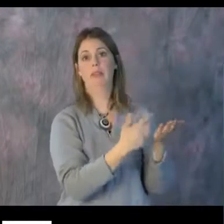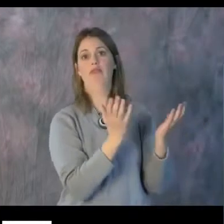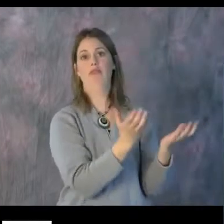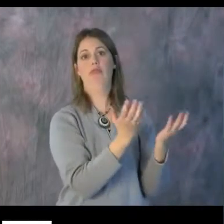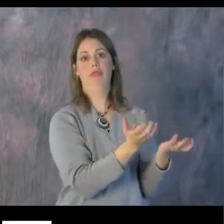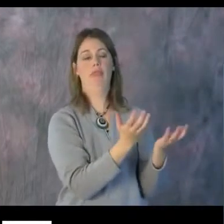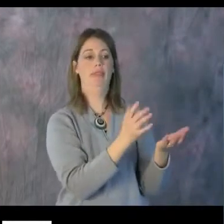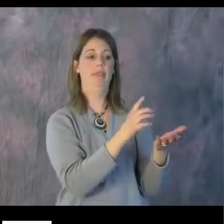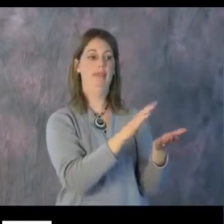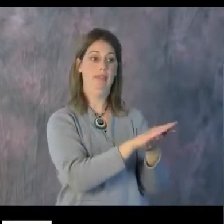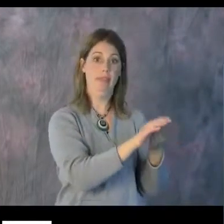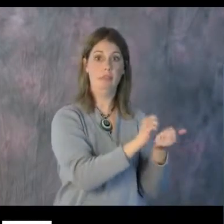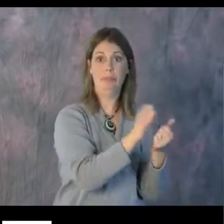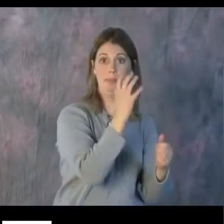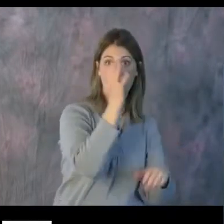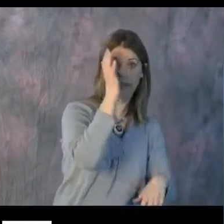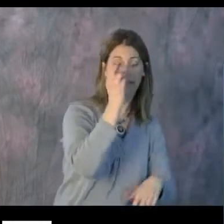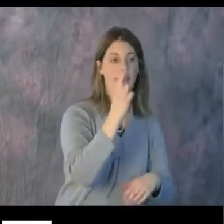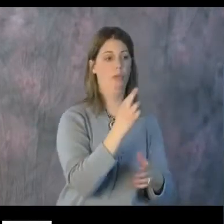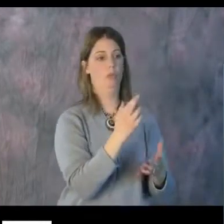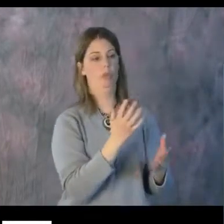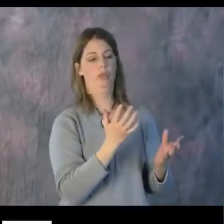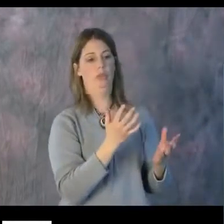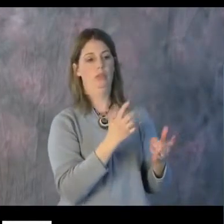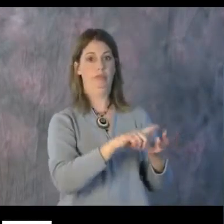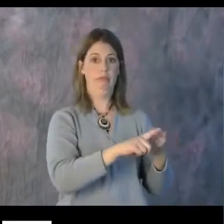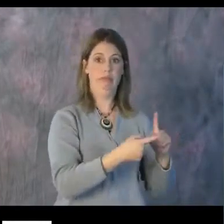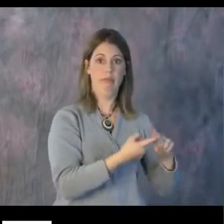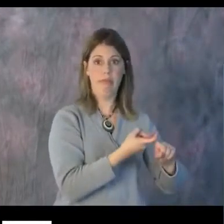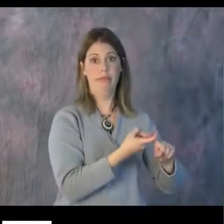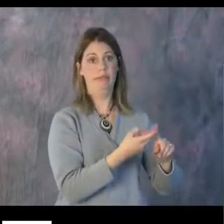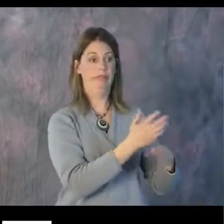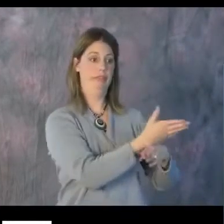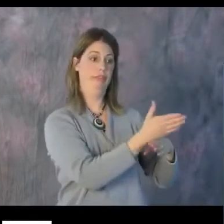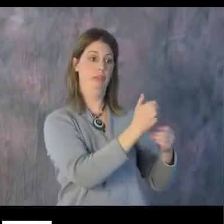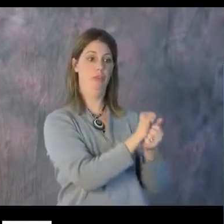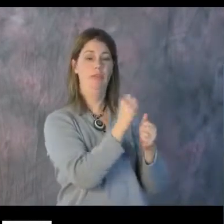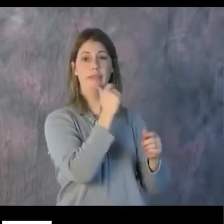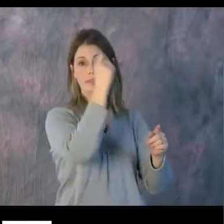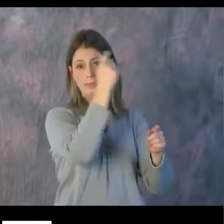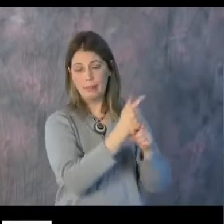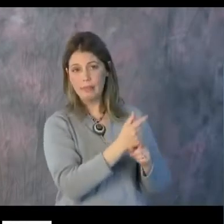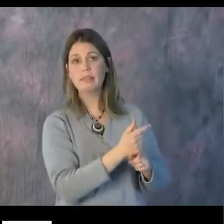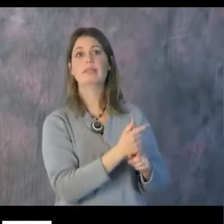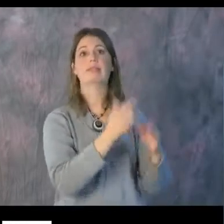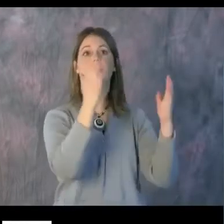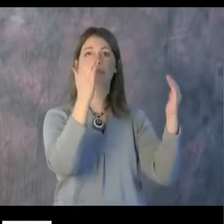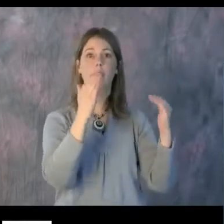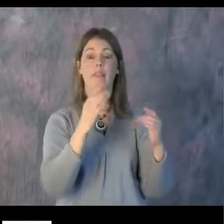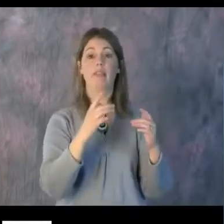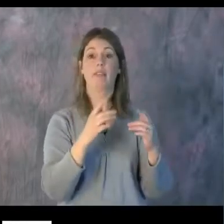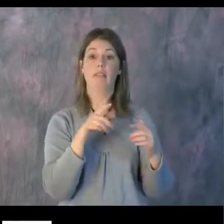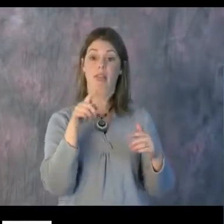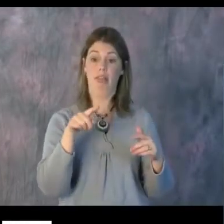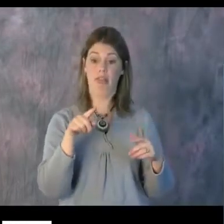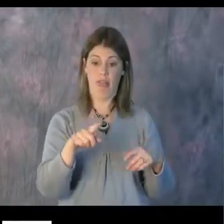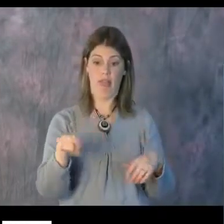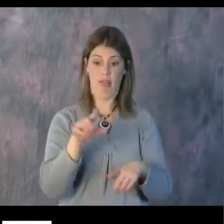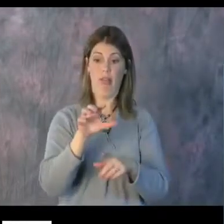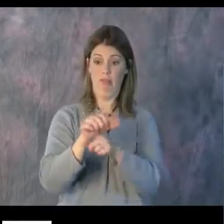them to finish, whatever work they need to finish. You may be talking with parents, talking with friends, siblings.